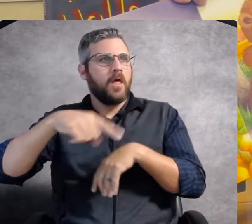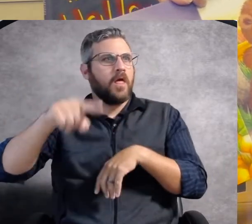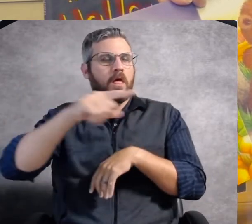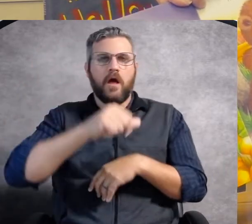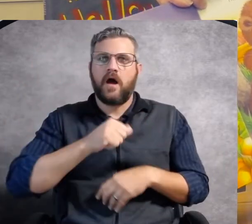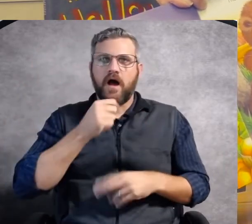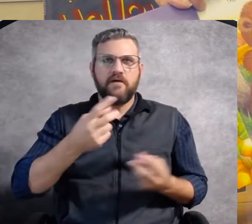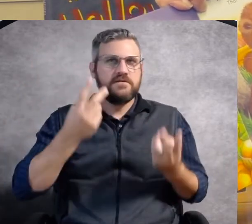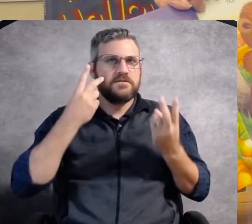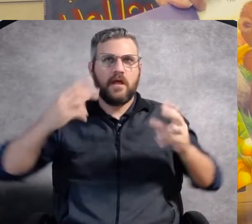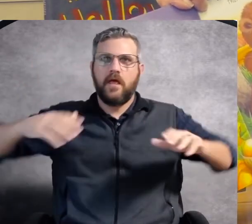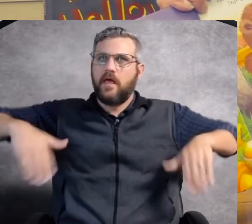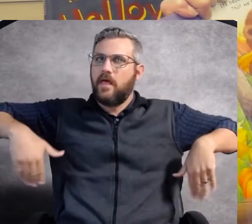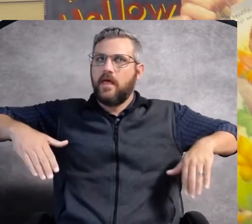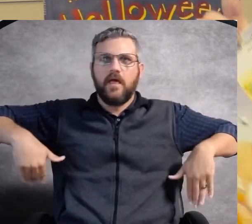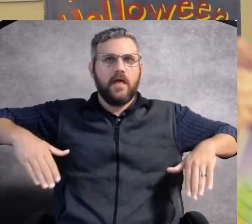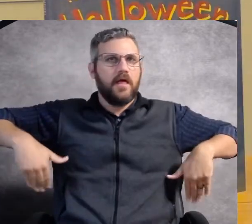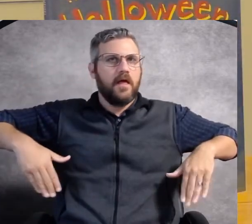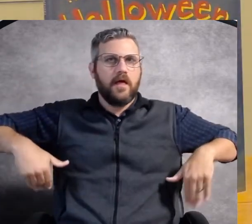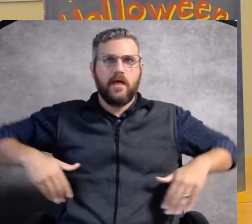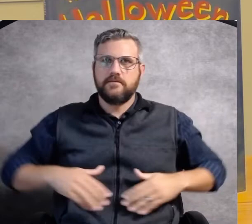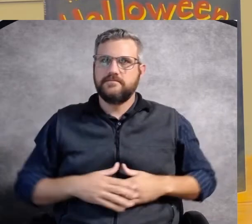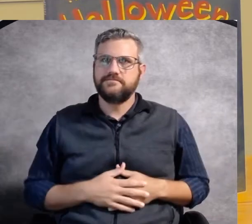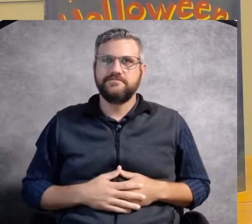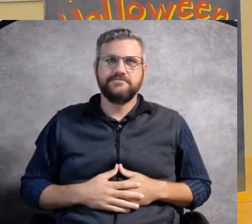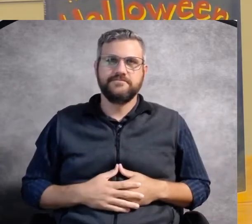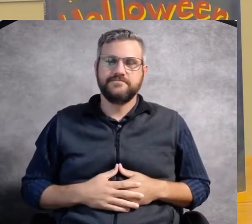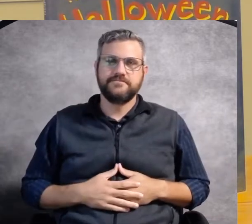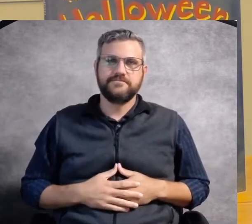more that we still haven't seen.